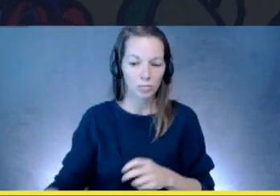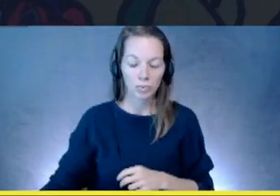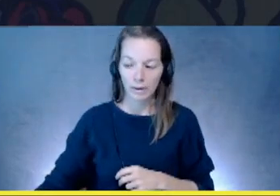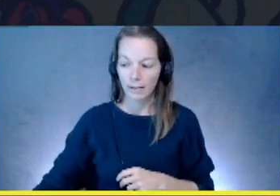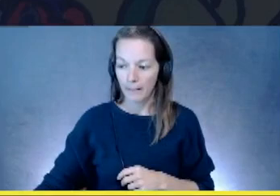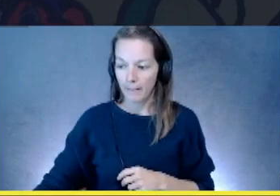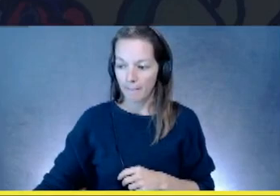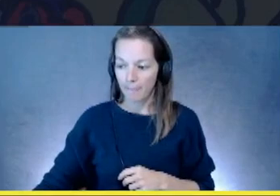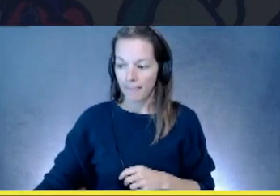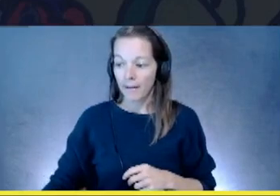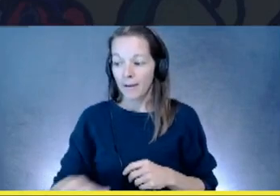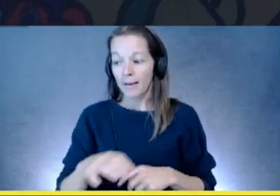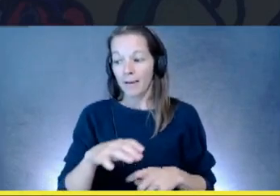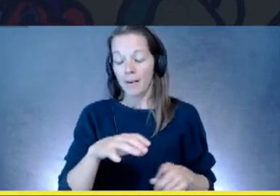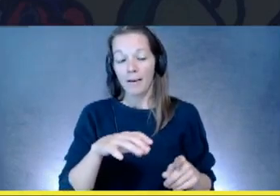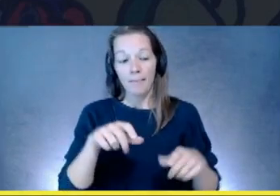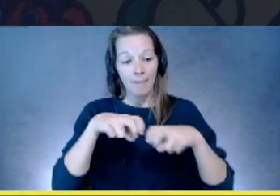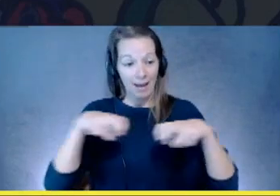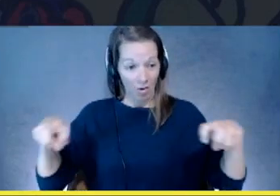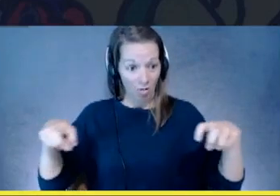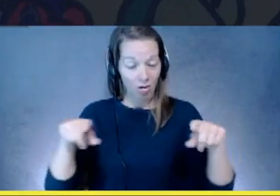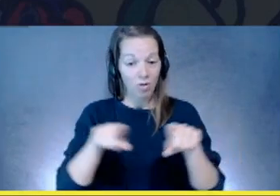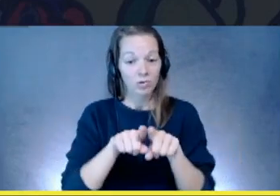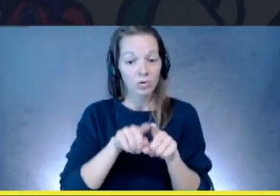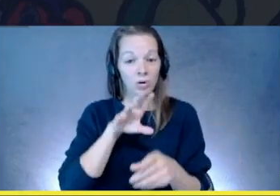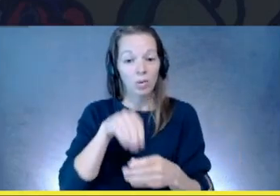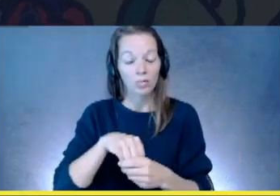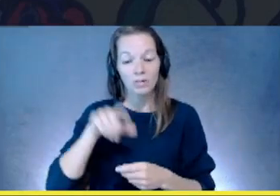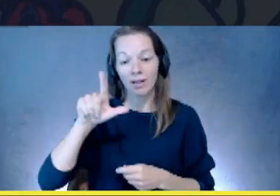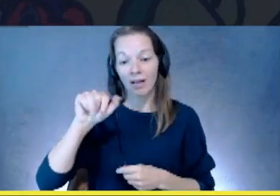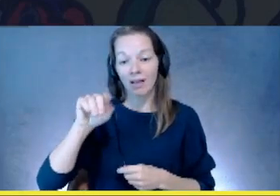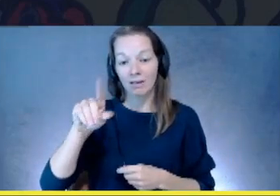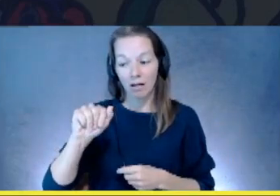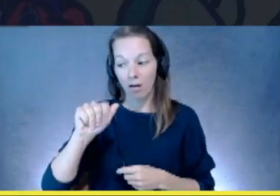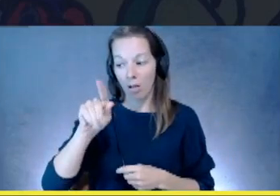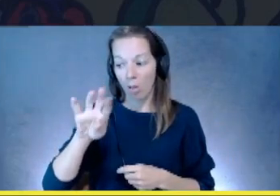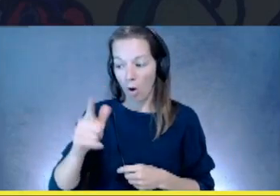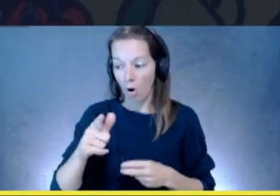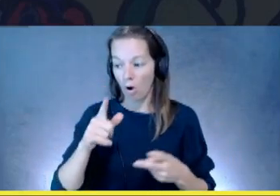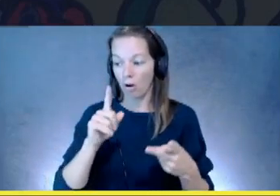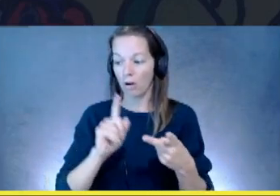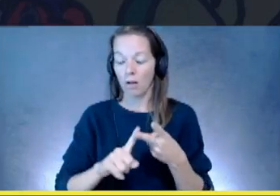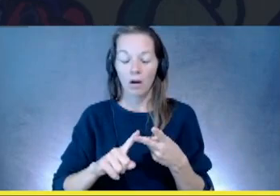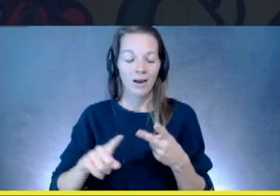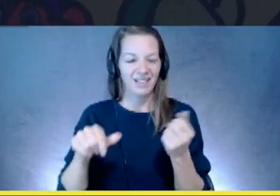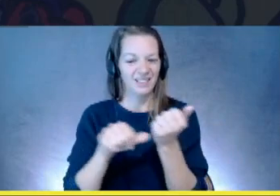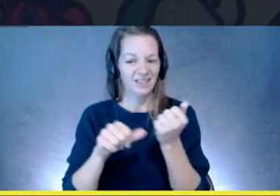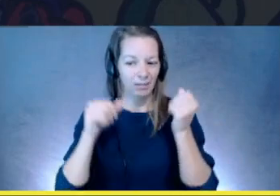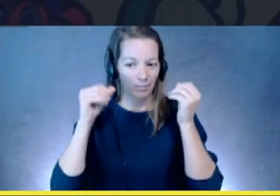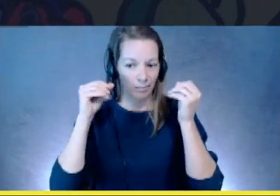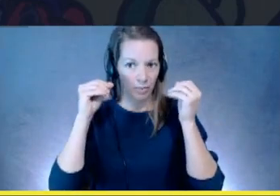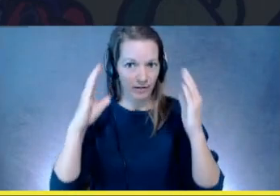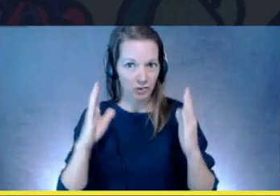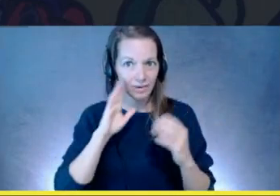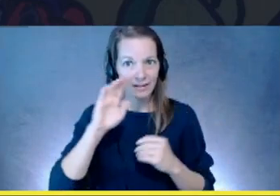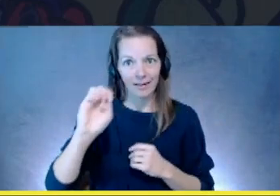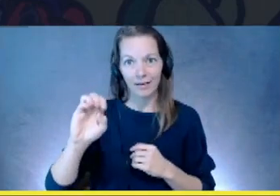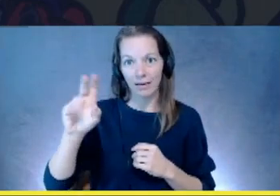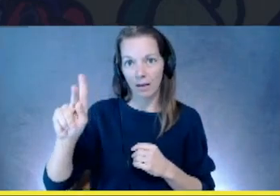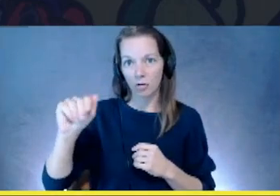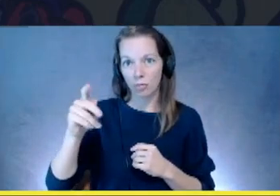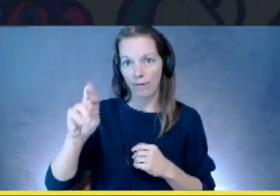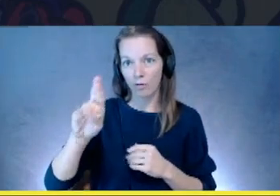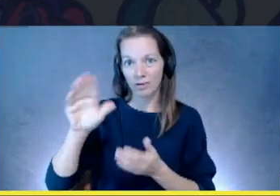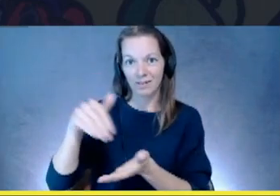also includes Linda Long-Balio, Assistant Professor at the E.K. Schreiber Center in the Department of